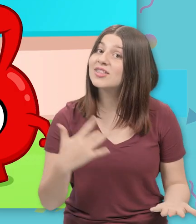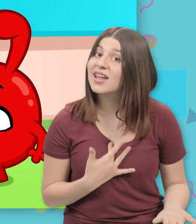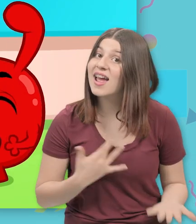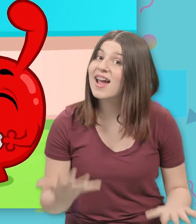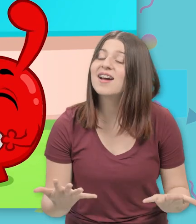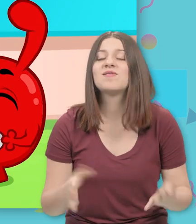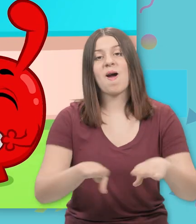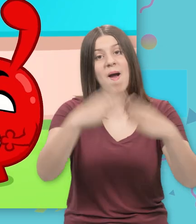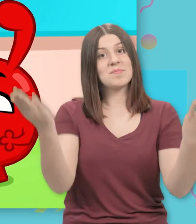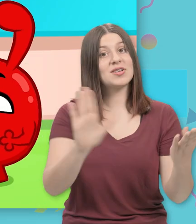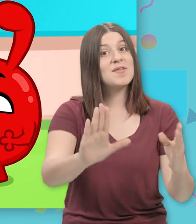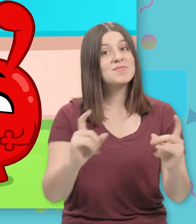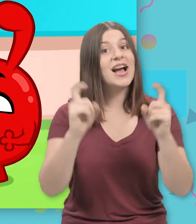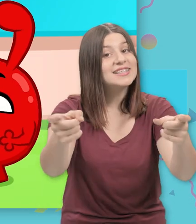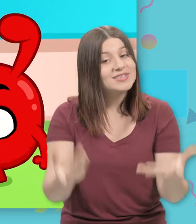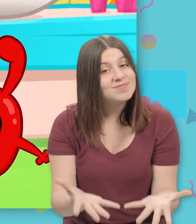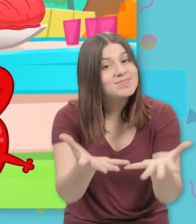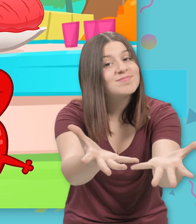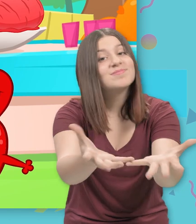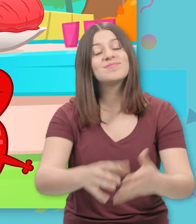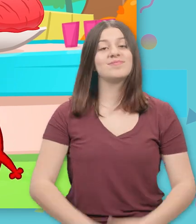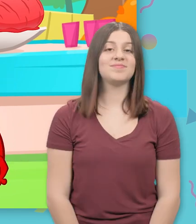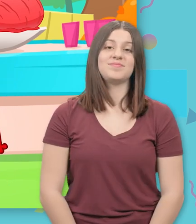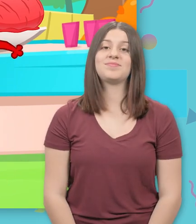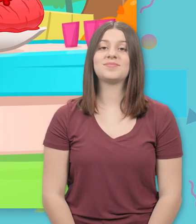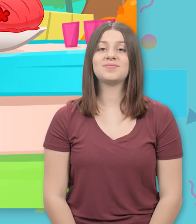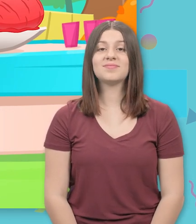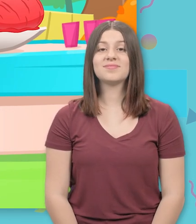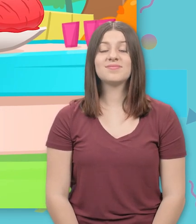Happy birthday, Morphle. Now open your present.